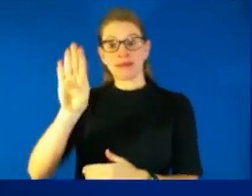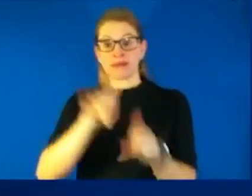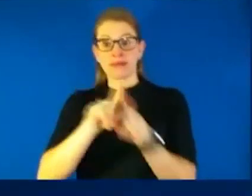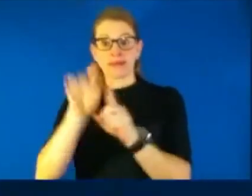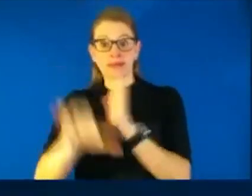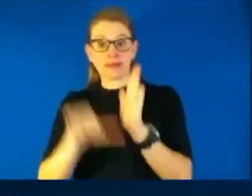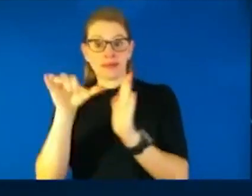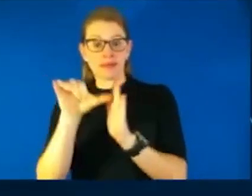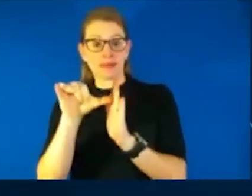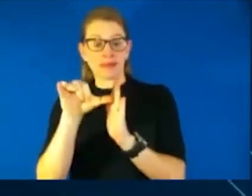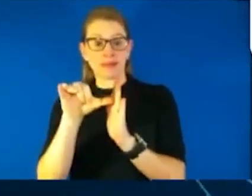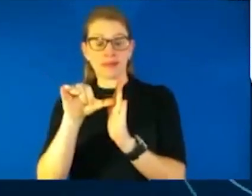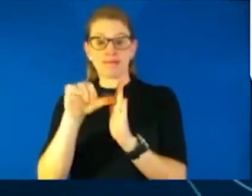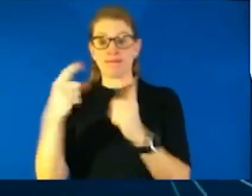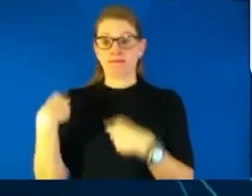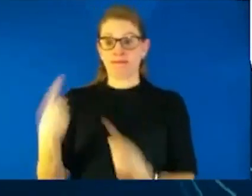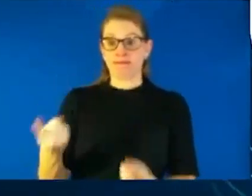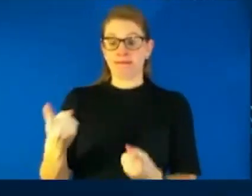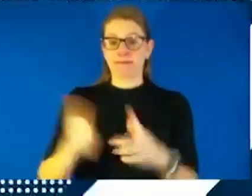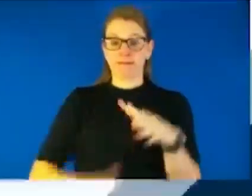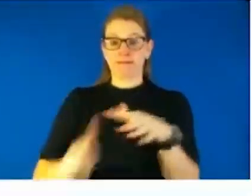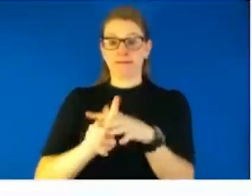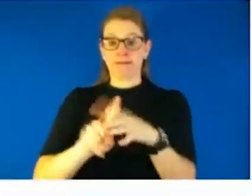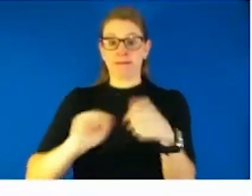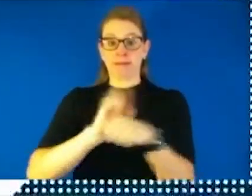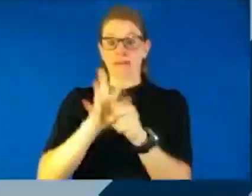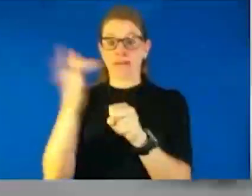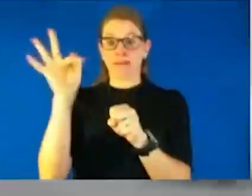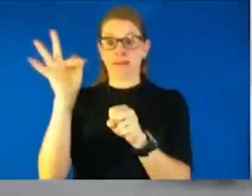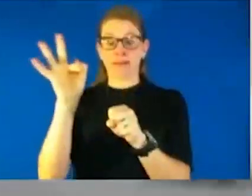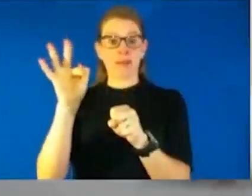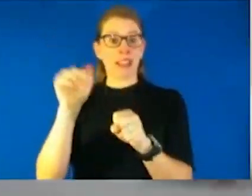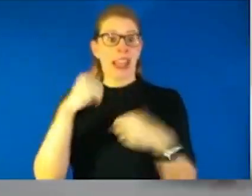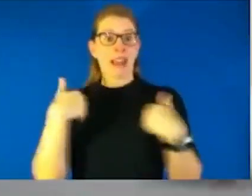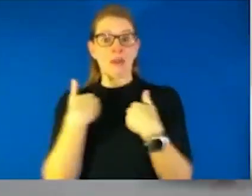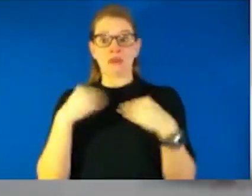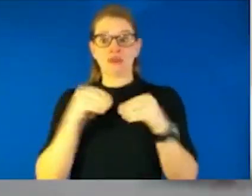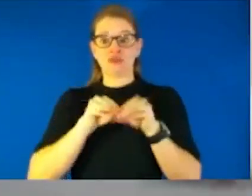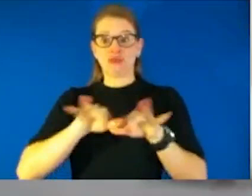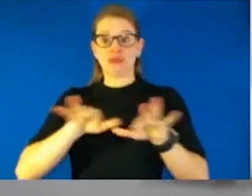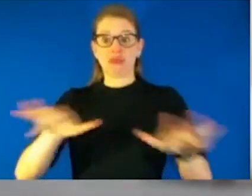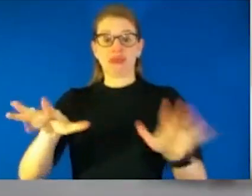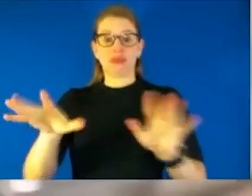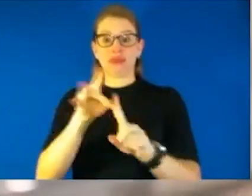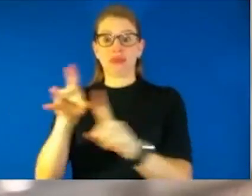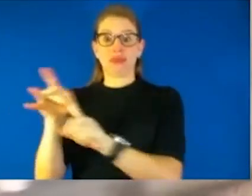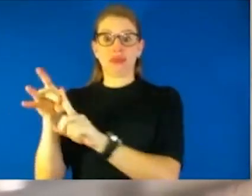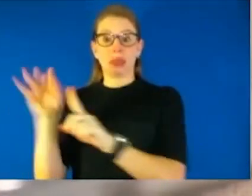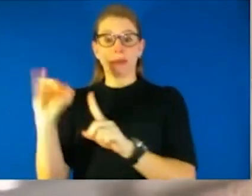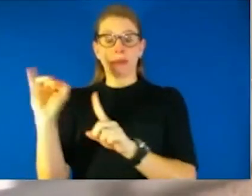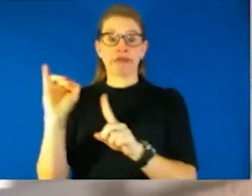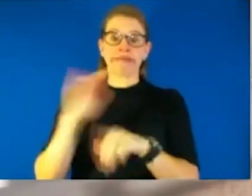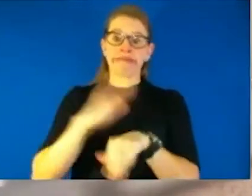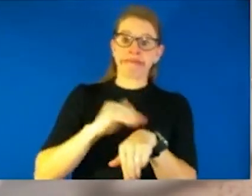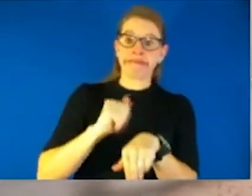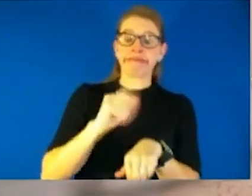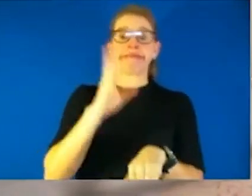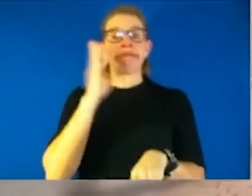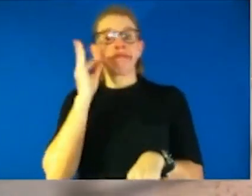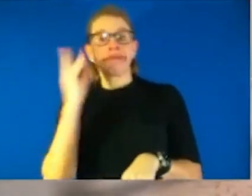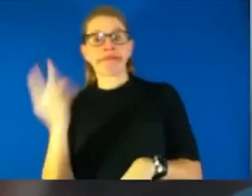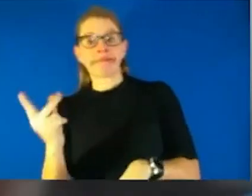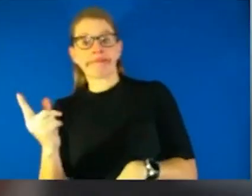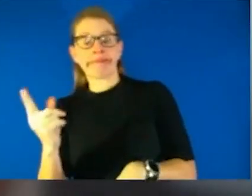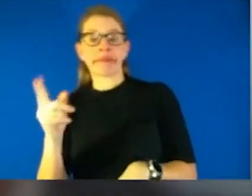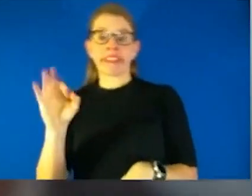Since COVID-19 emerged, many types of animals have been infected, including pet cats and dogs, ferrets, zoo